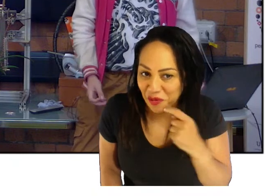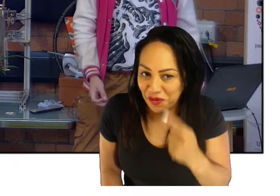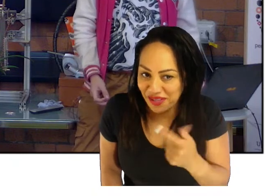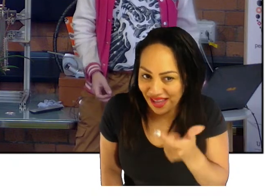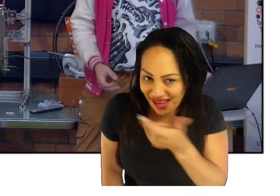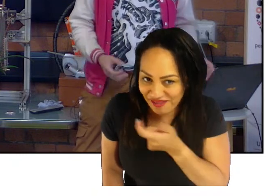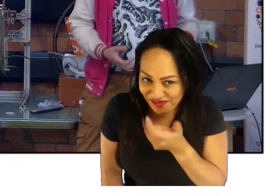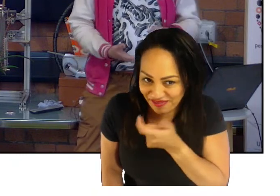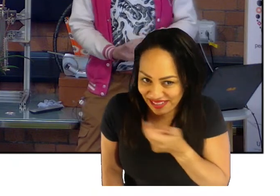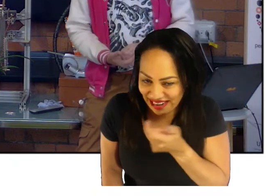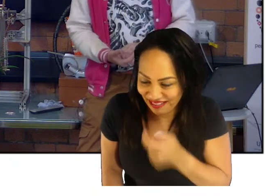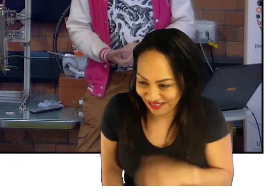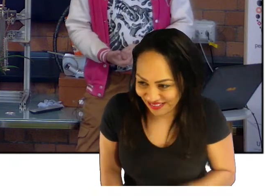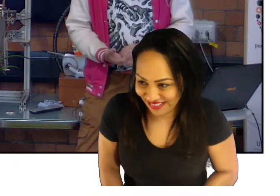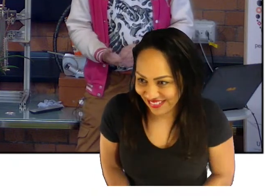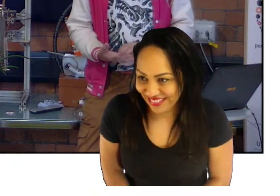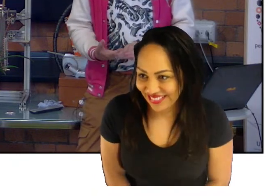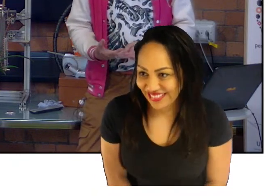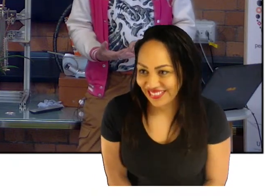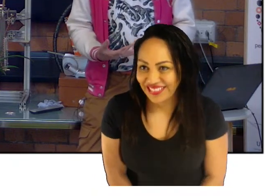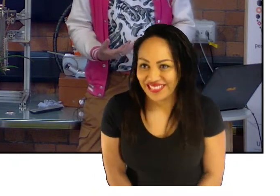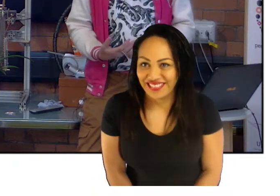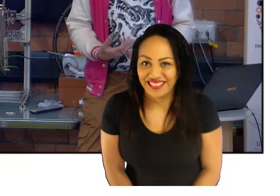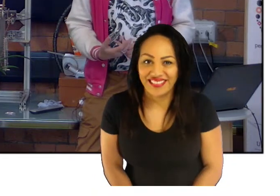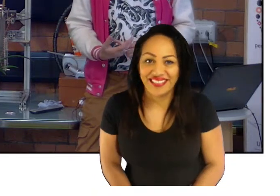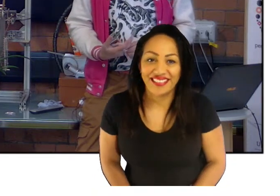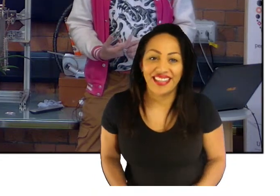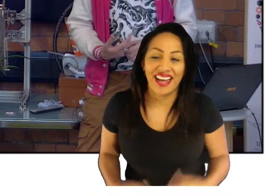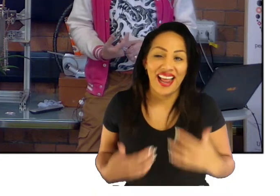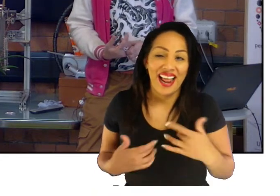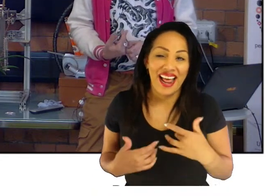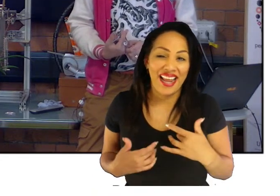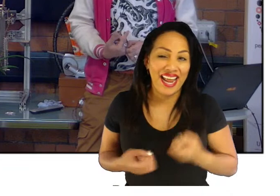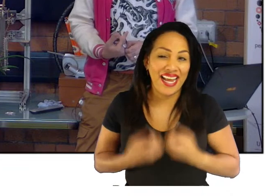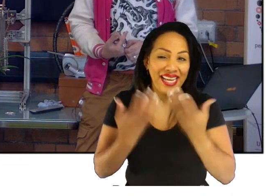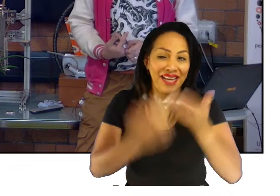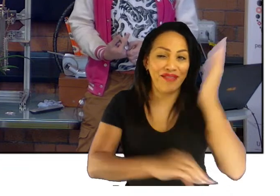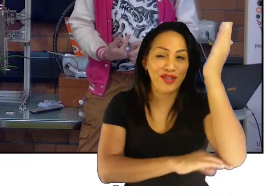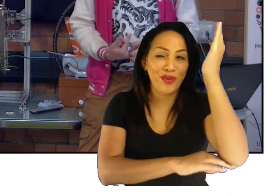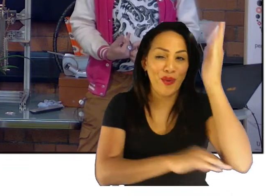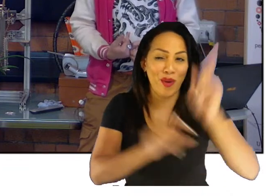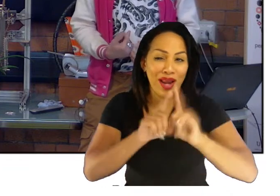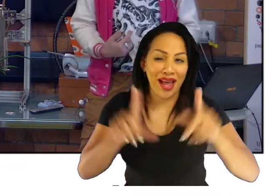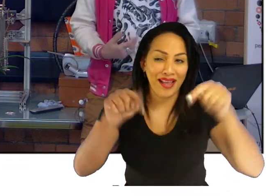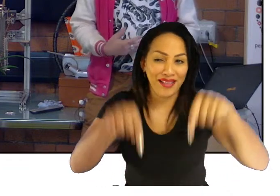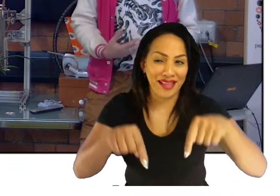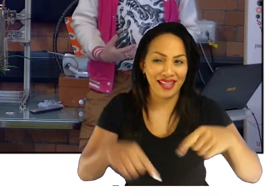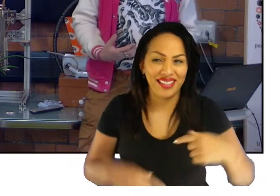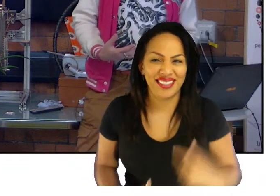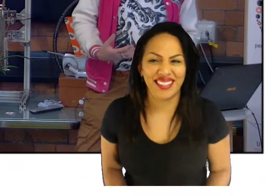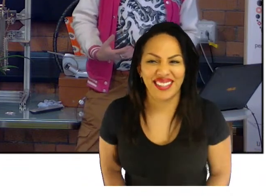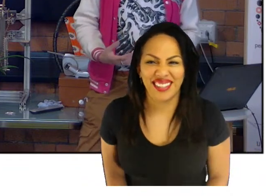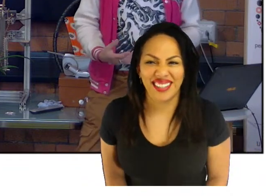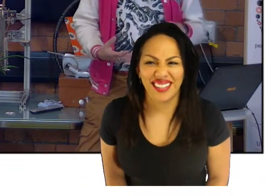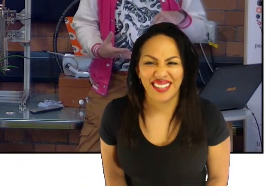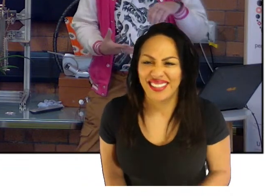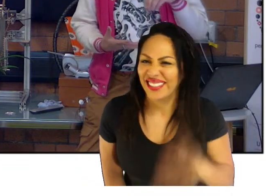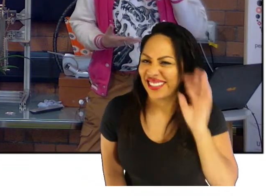is yeah, when I give a talk like this, it does sound like I should be standing here telling you not to.